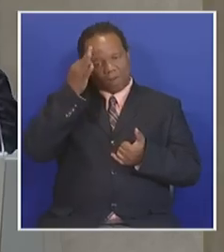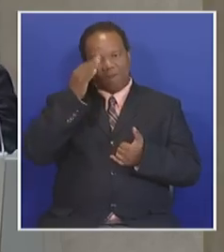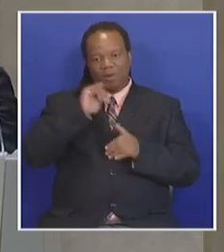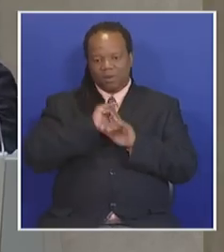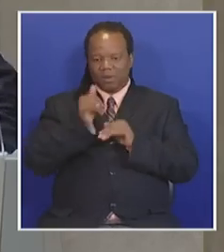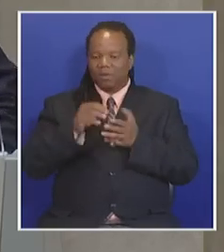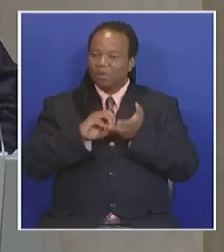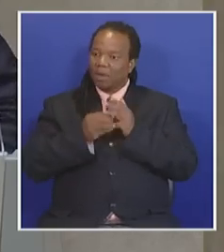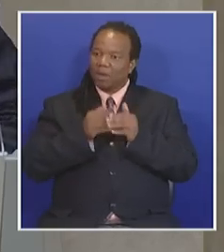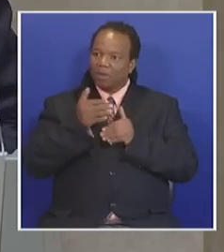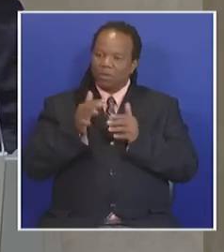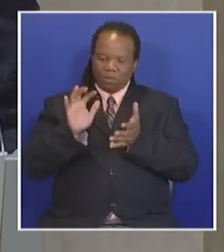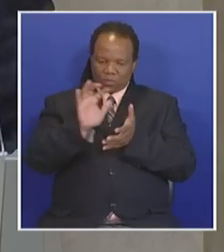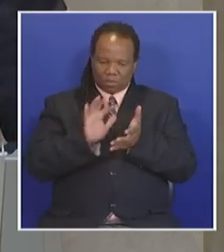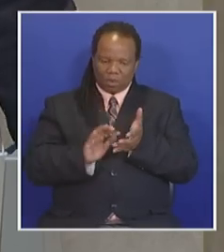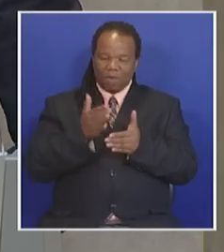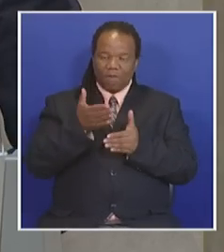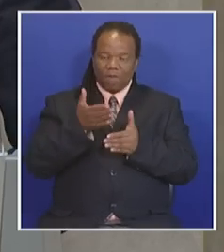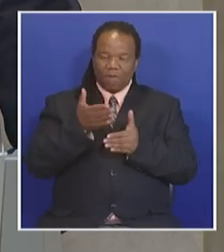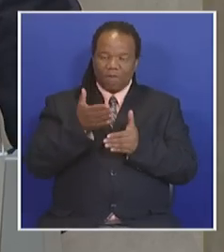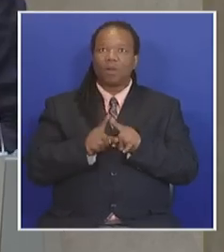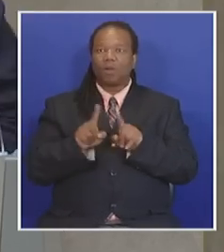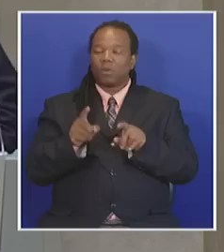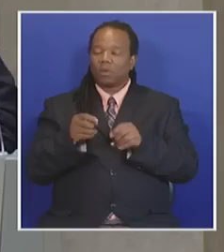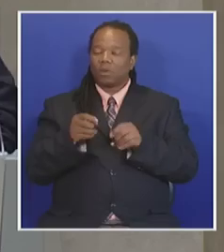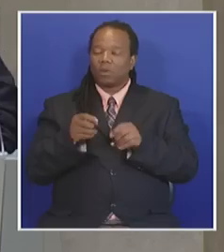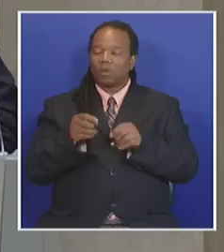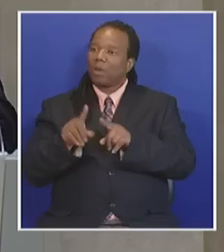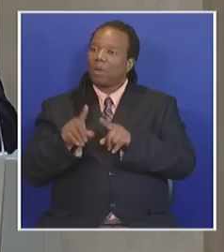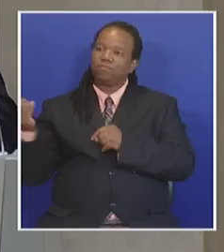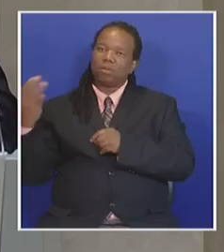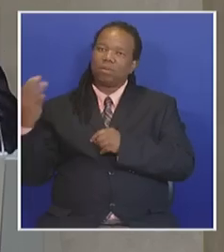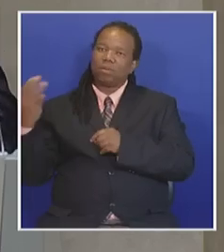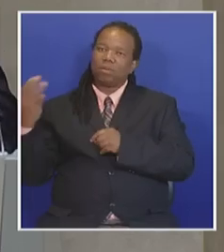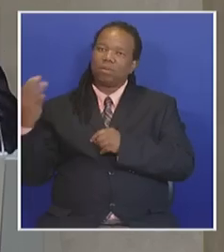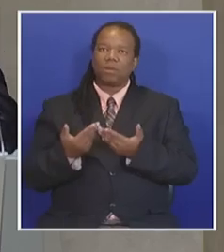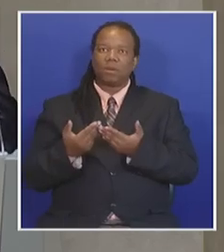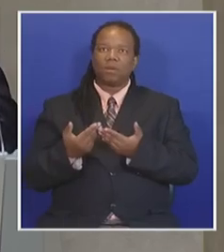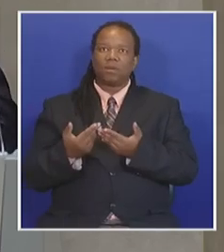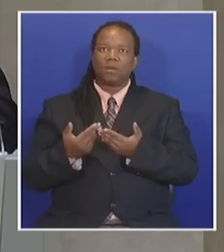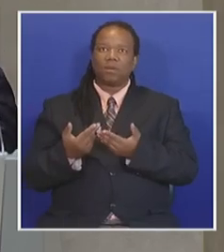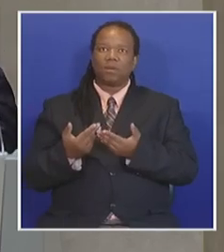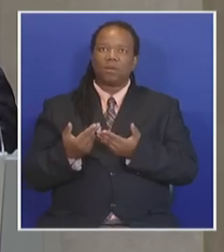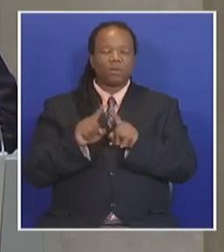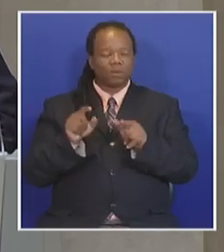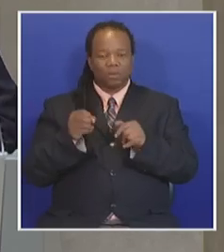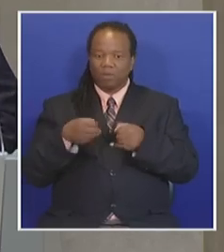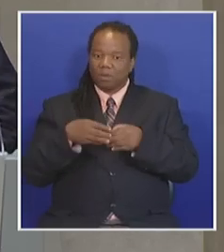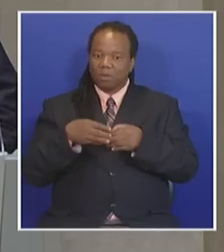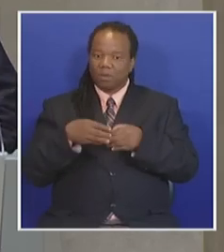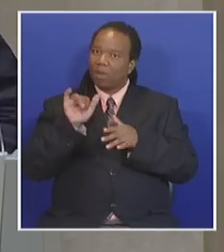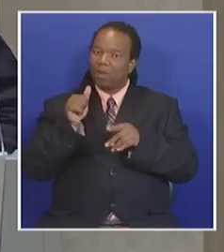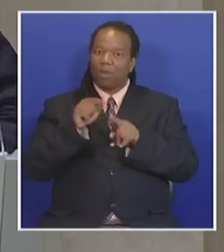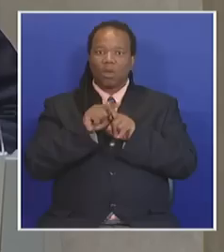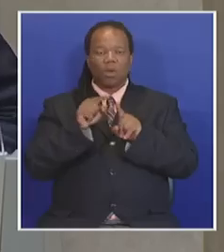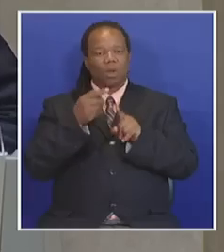of which is to create a statutory Do not drown the offense. speaker. Is to Continue, create a Minister. statutory offense